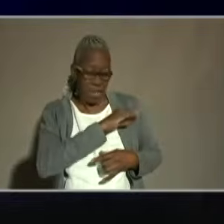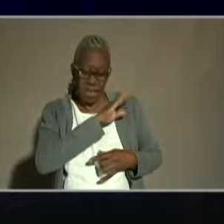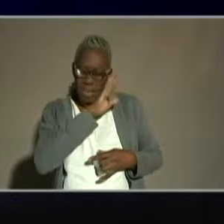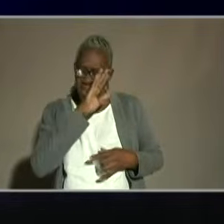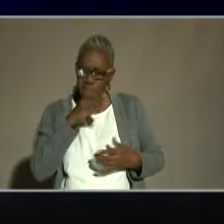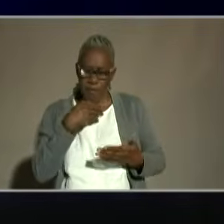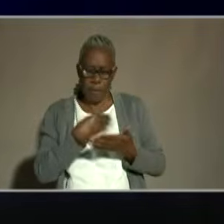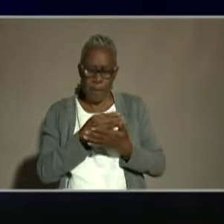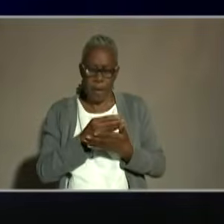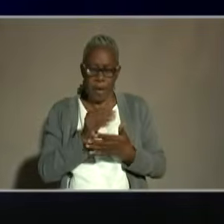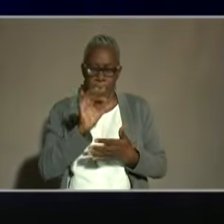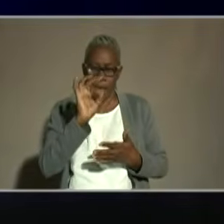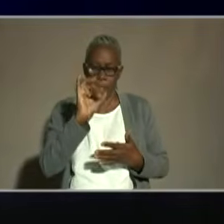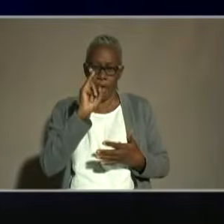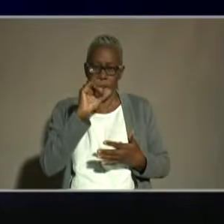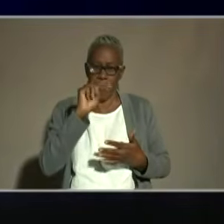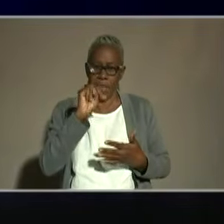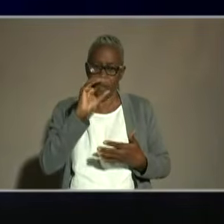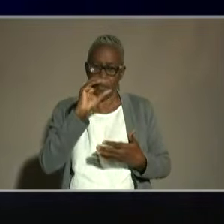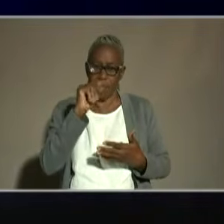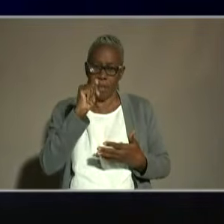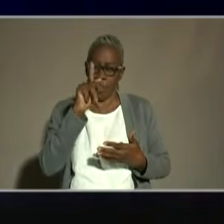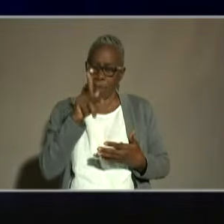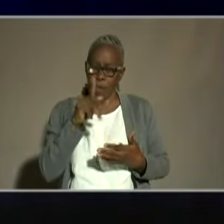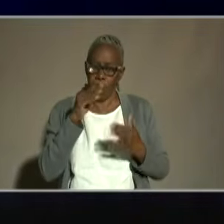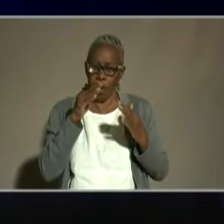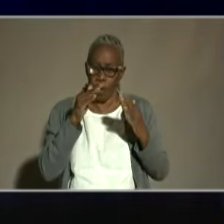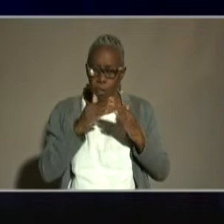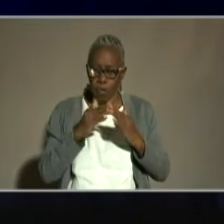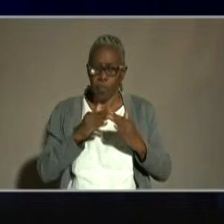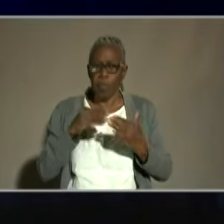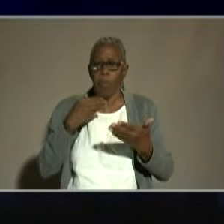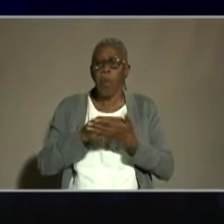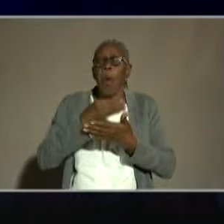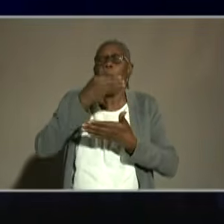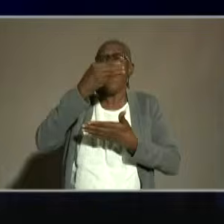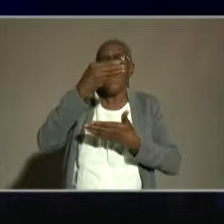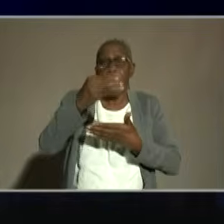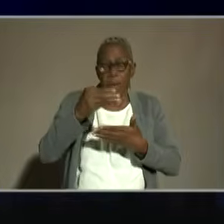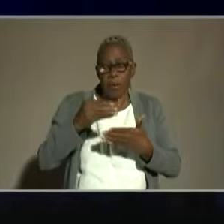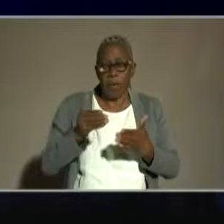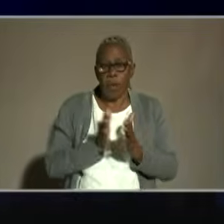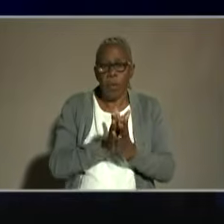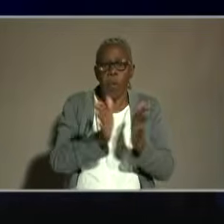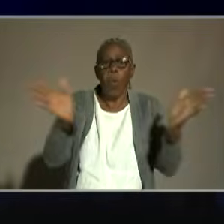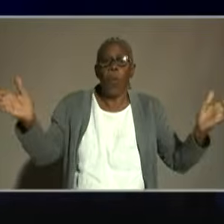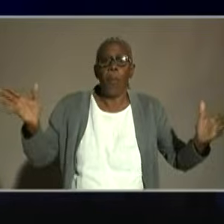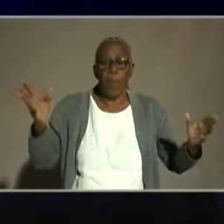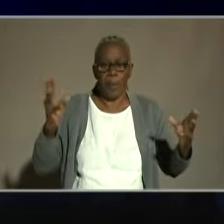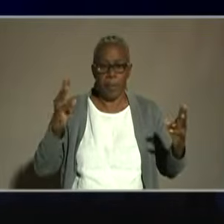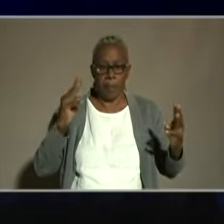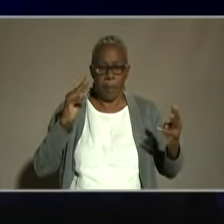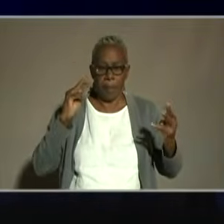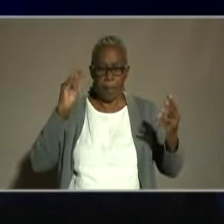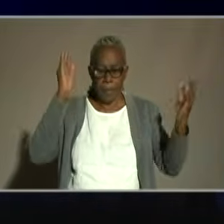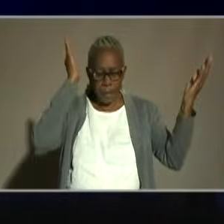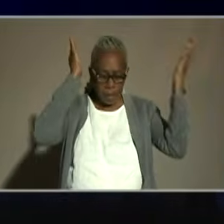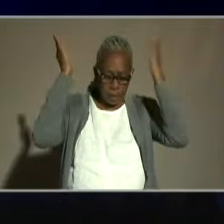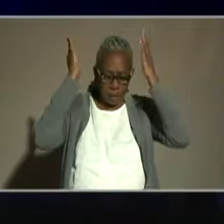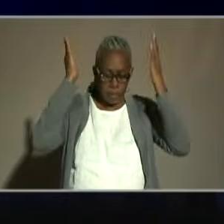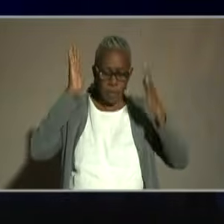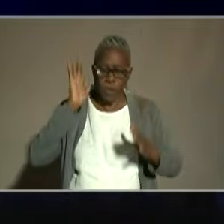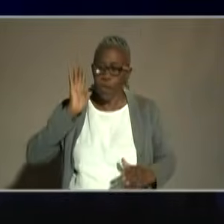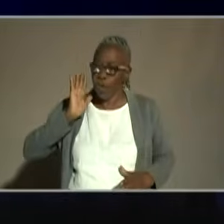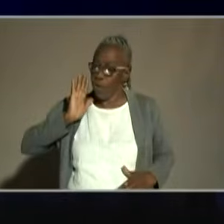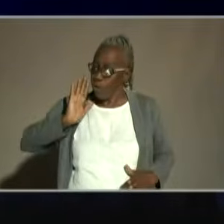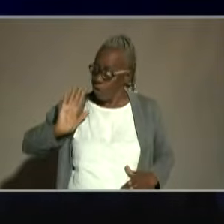a house on the open market. And again, you come with weaponized lies. Your lies will not